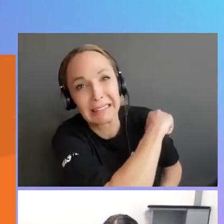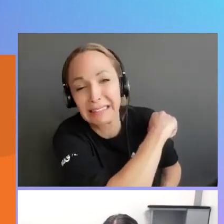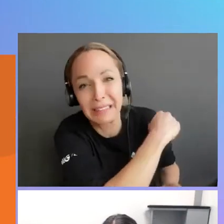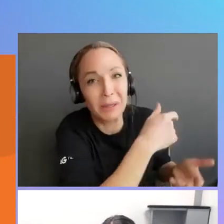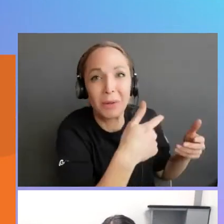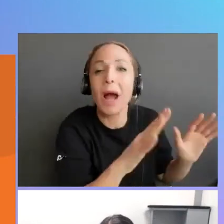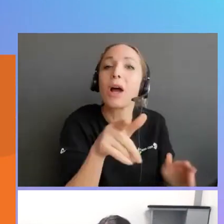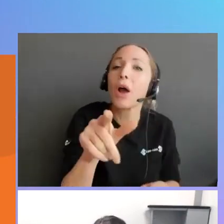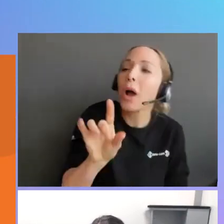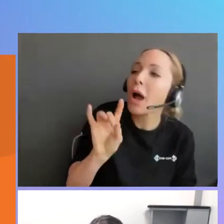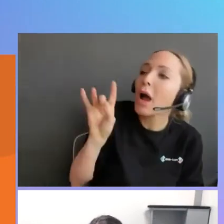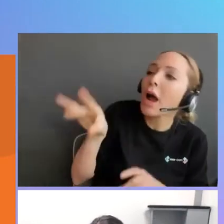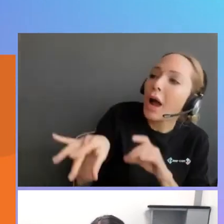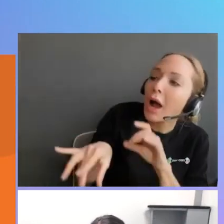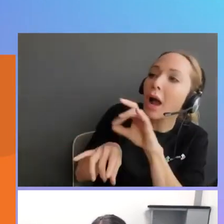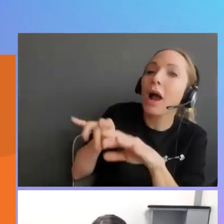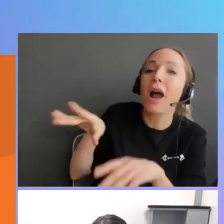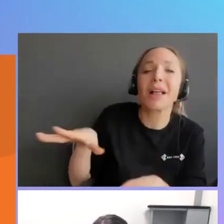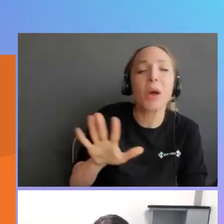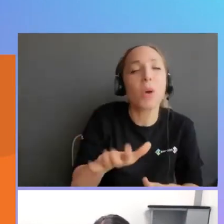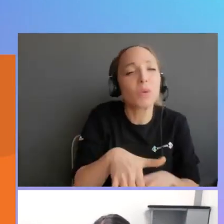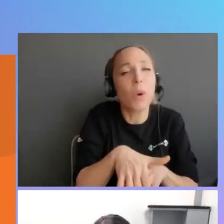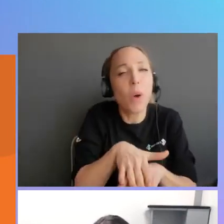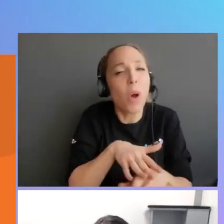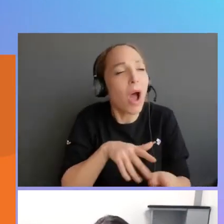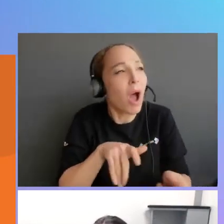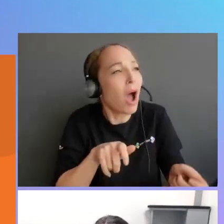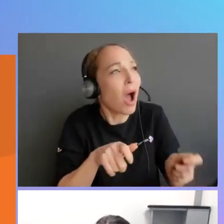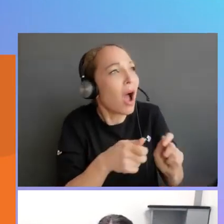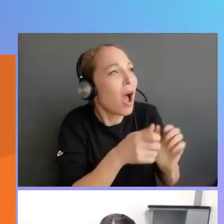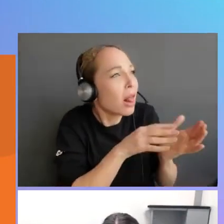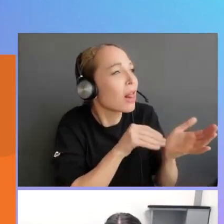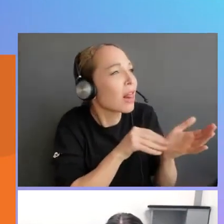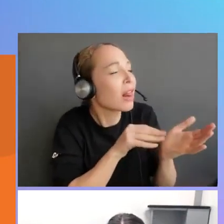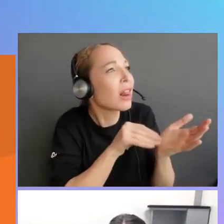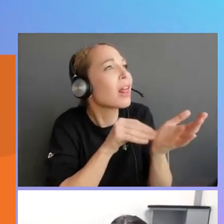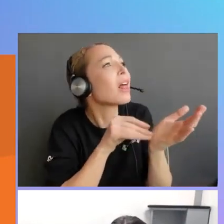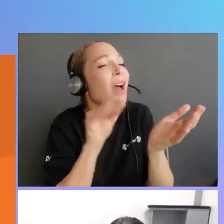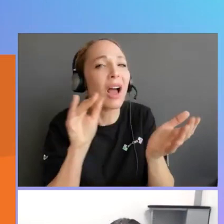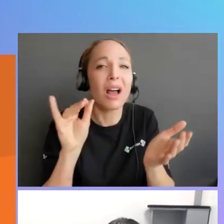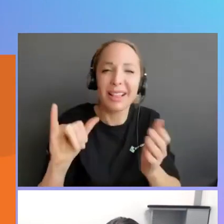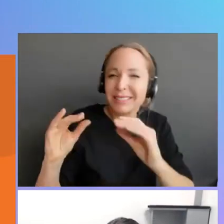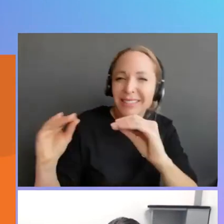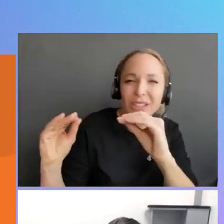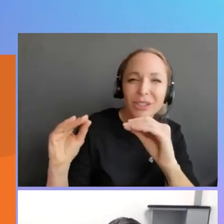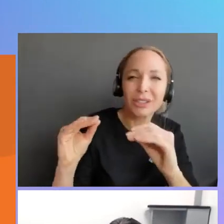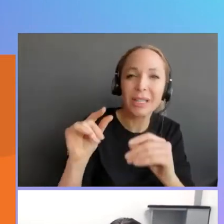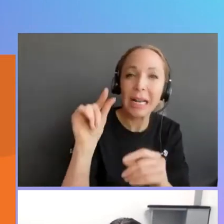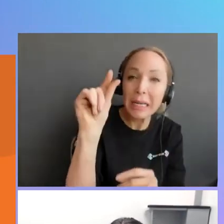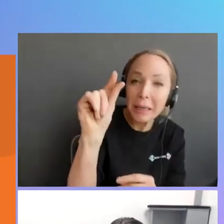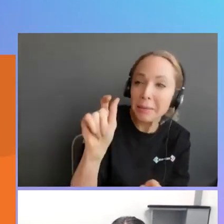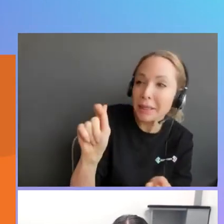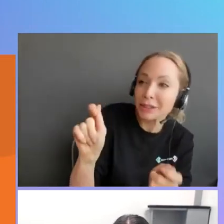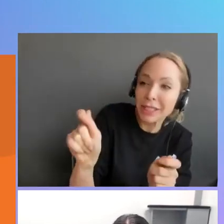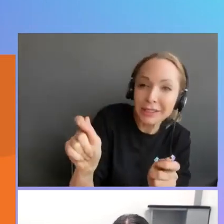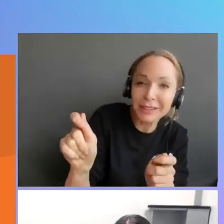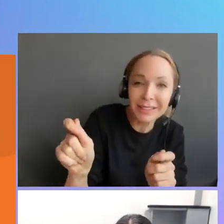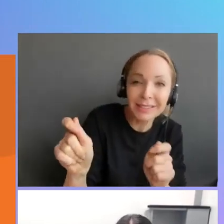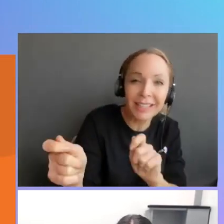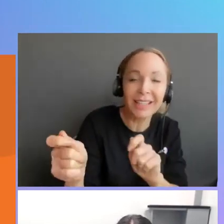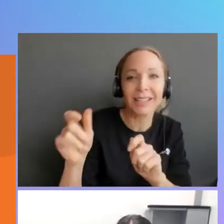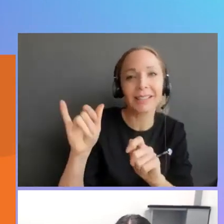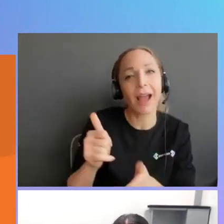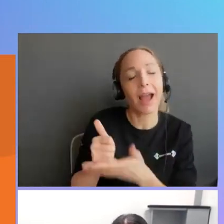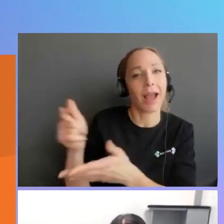moment. Every course correction is also a teaching moment. Plus one reminds us to